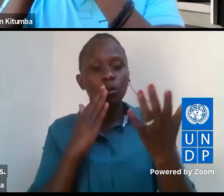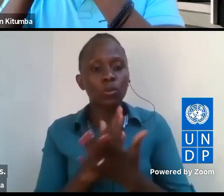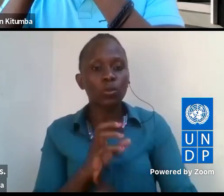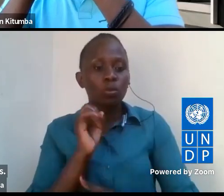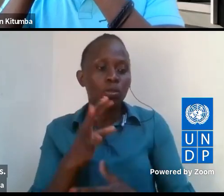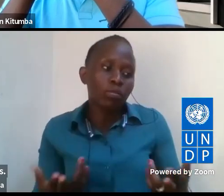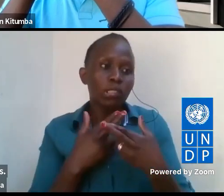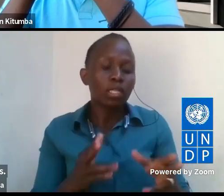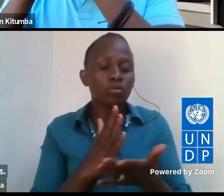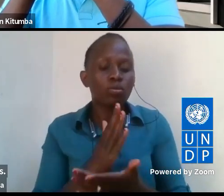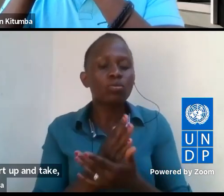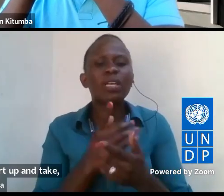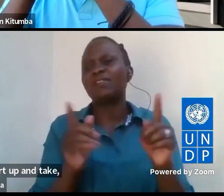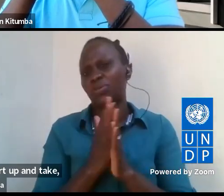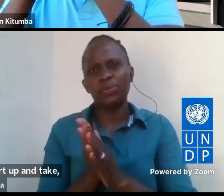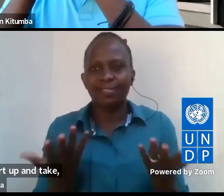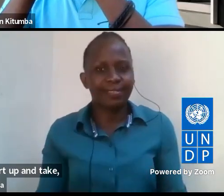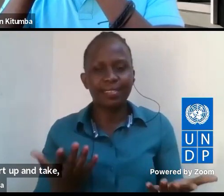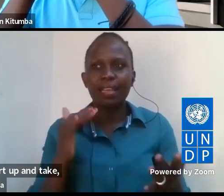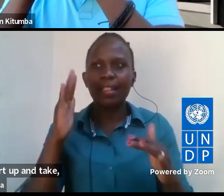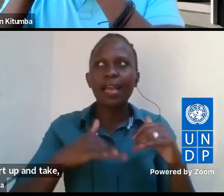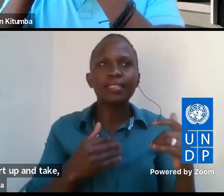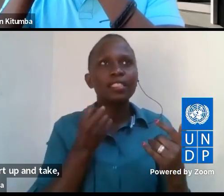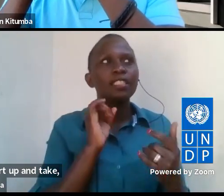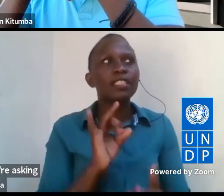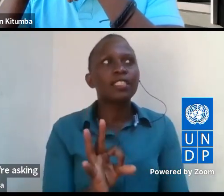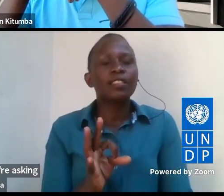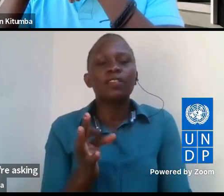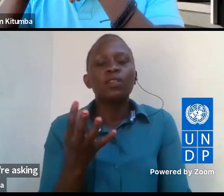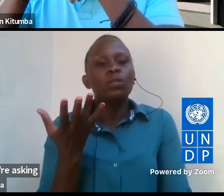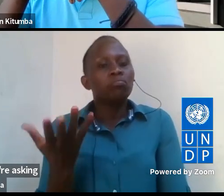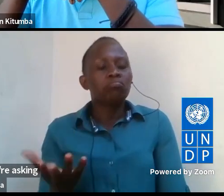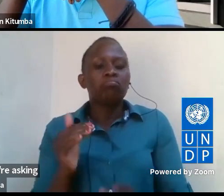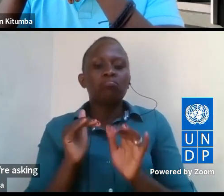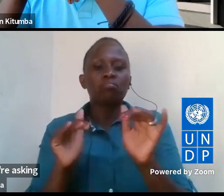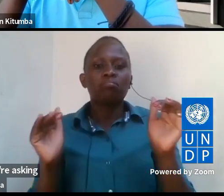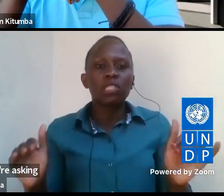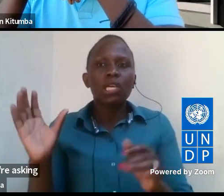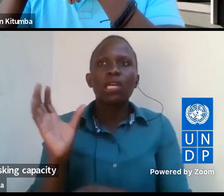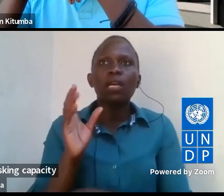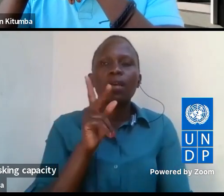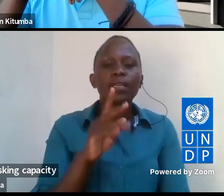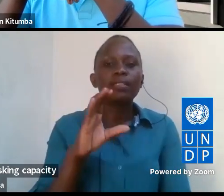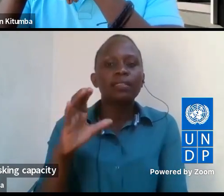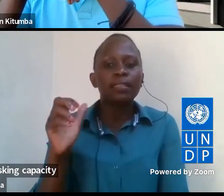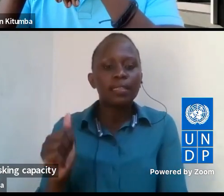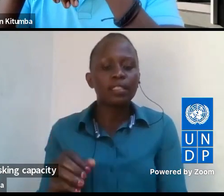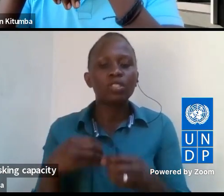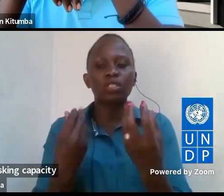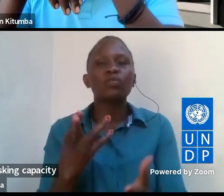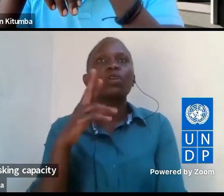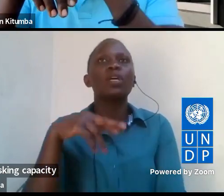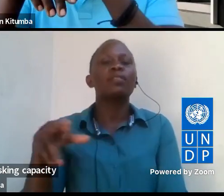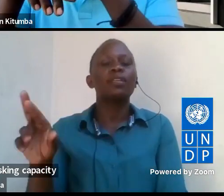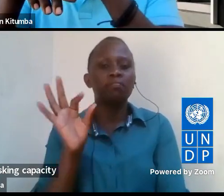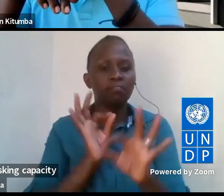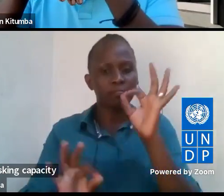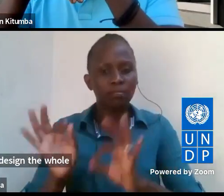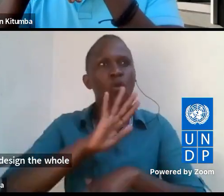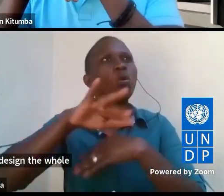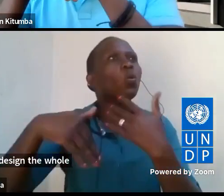different story than if you're asking Kampala City Council Authority to give you the right to redesign a whole street. That's a